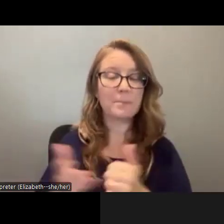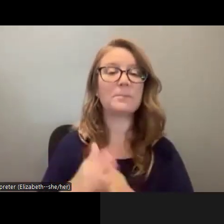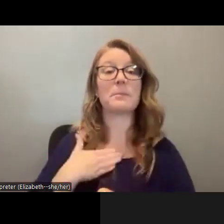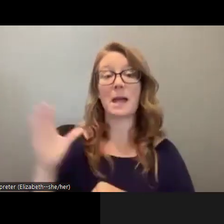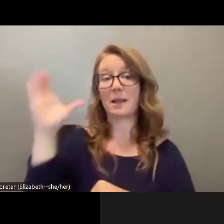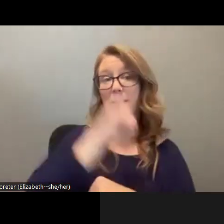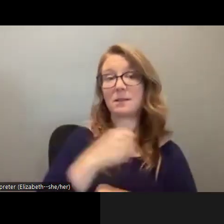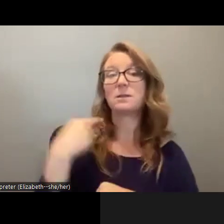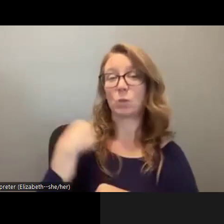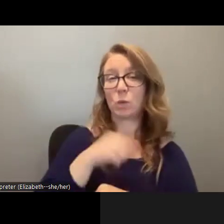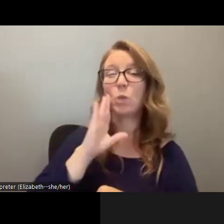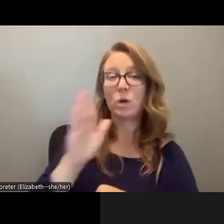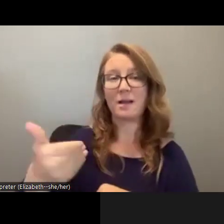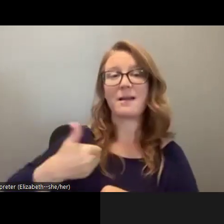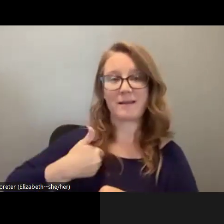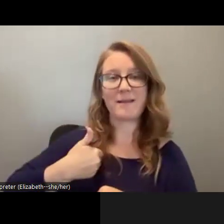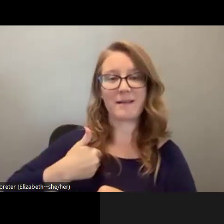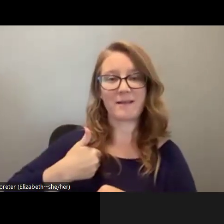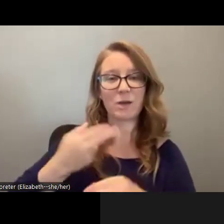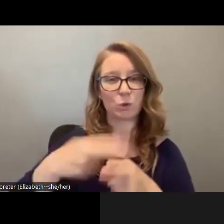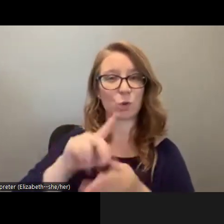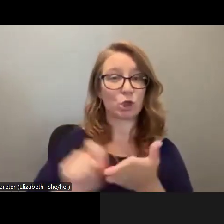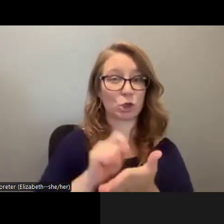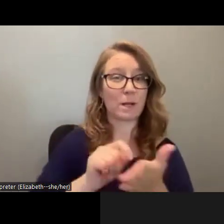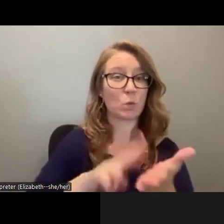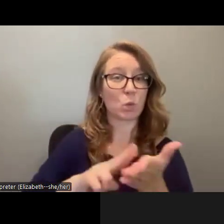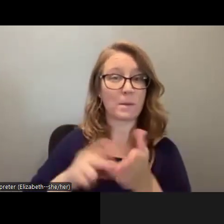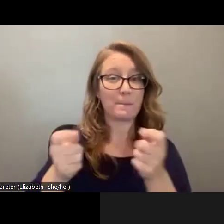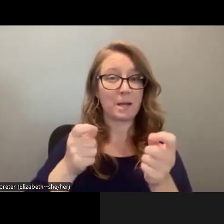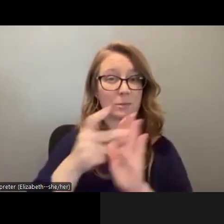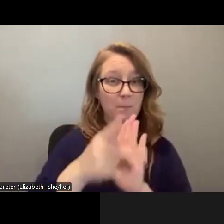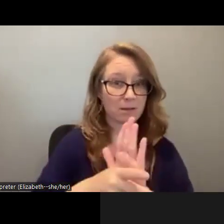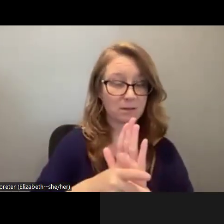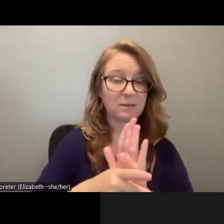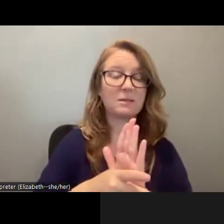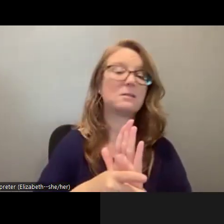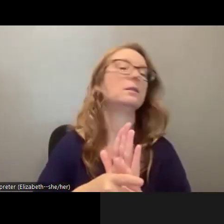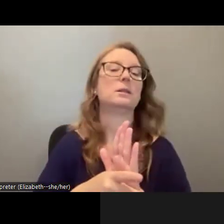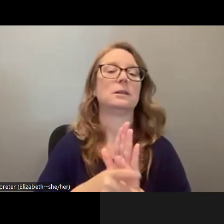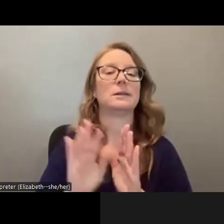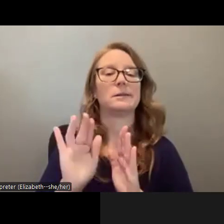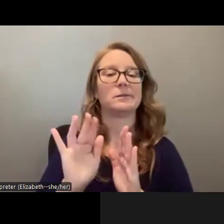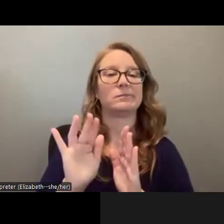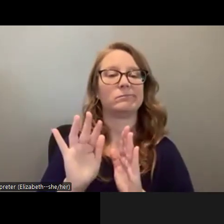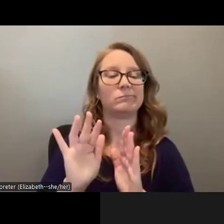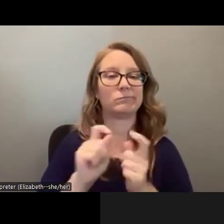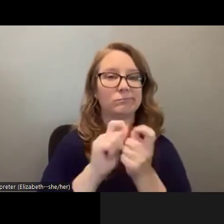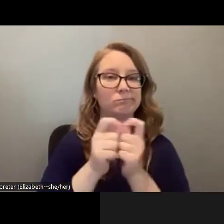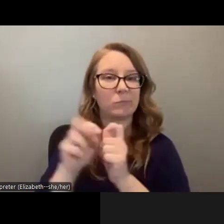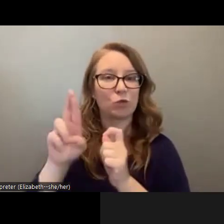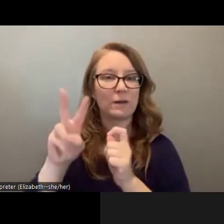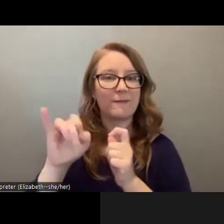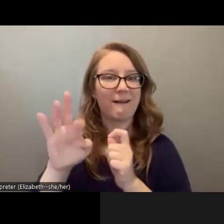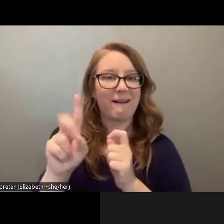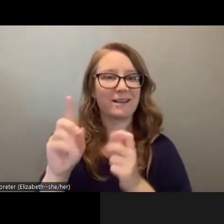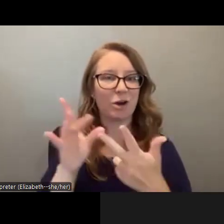will have a short-term enrollment management policy, sort of the revised option 3. I